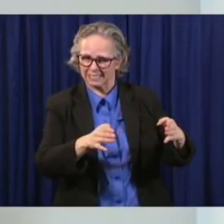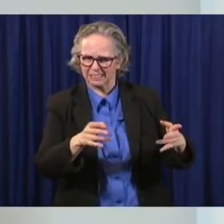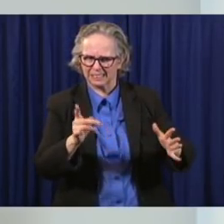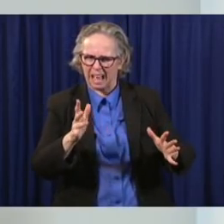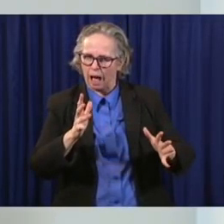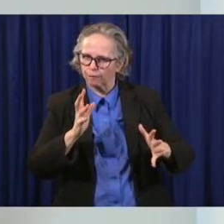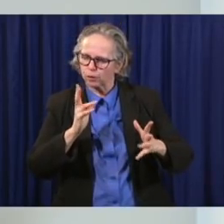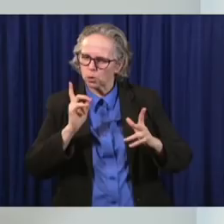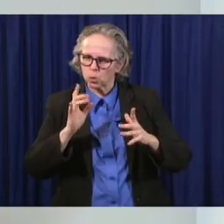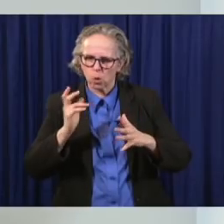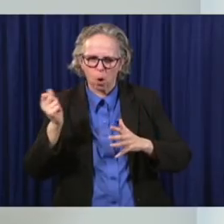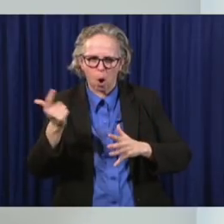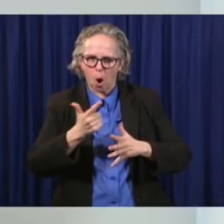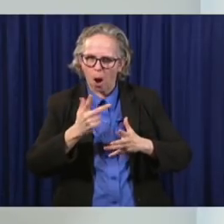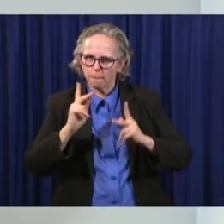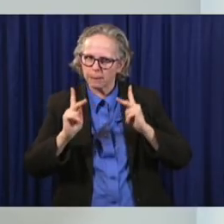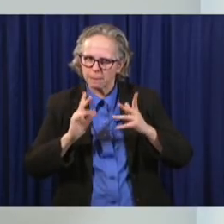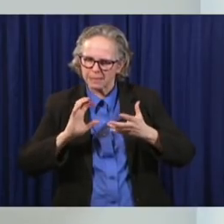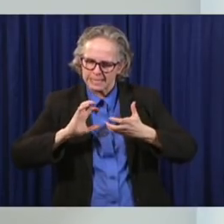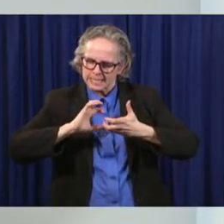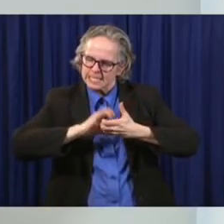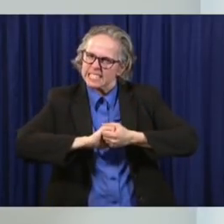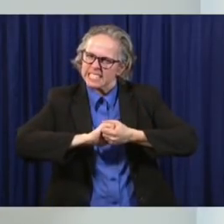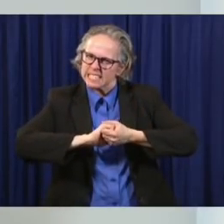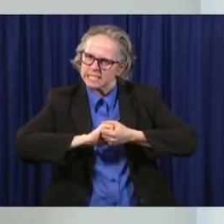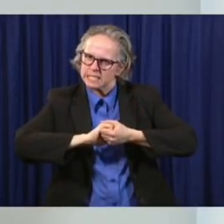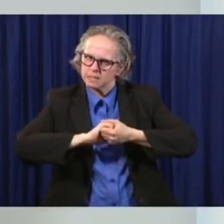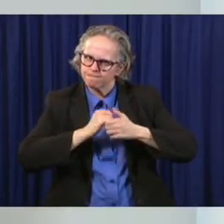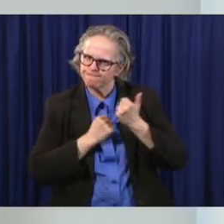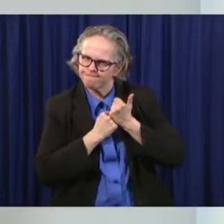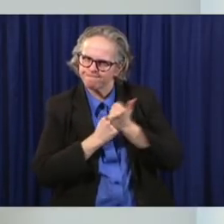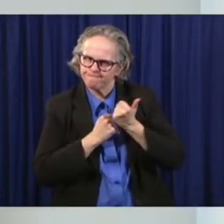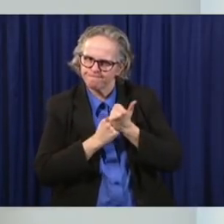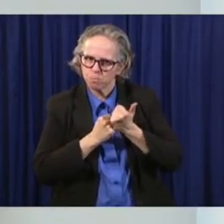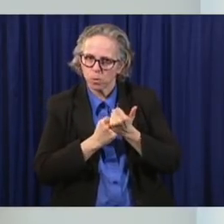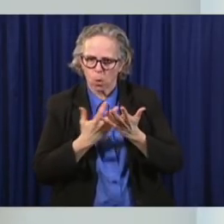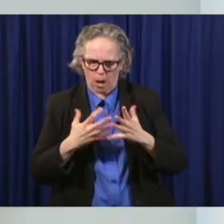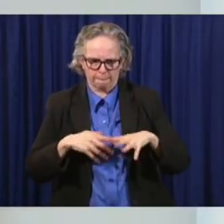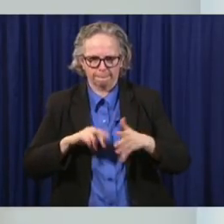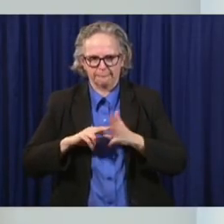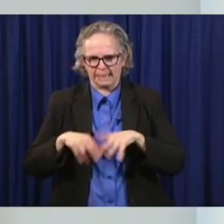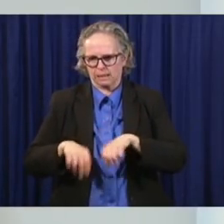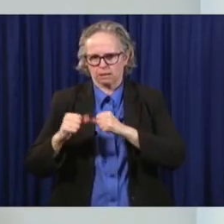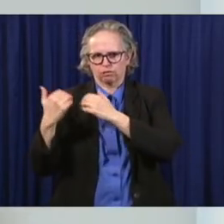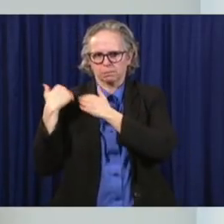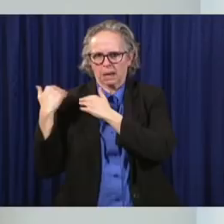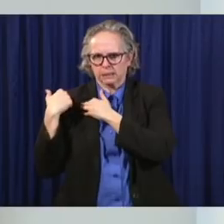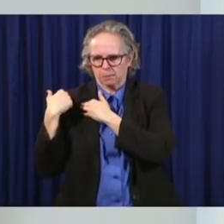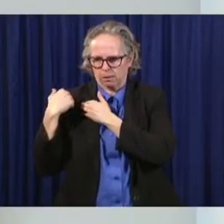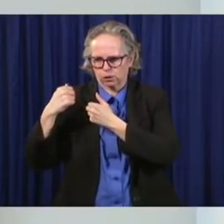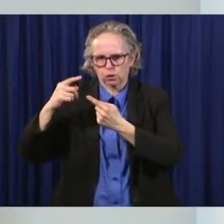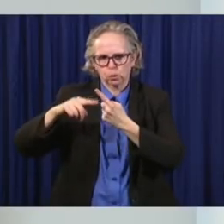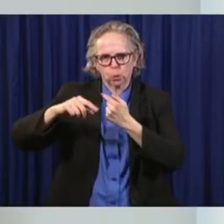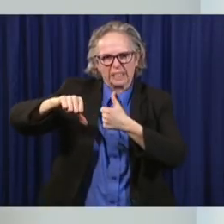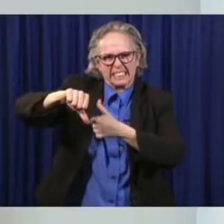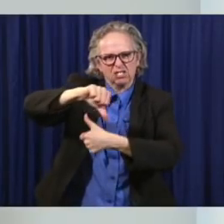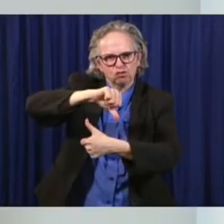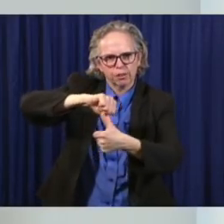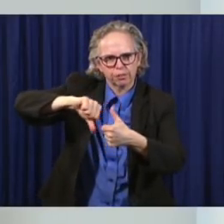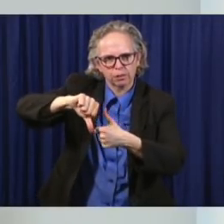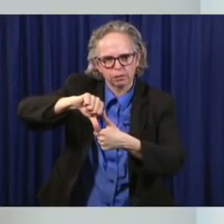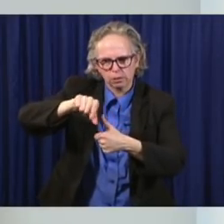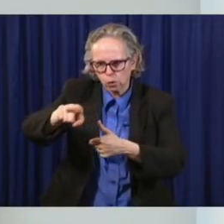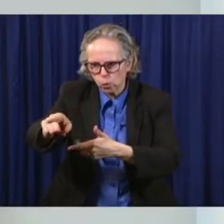because it's a responsibility that we have to each other. We got to pull together, move forward,